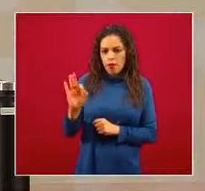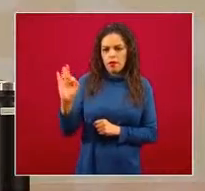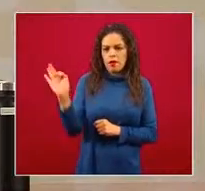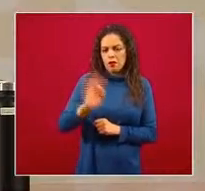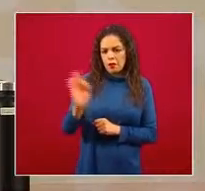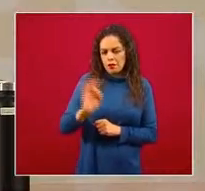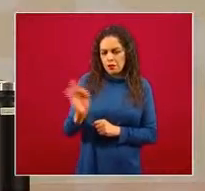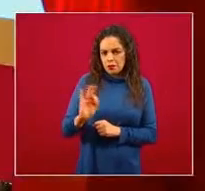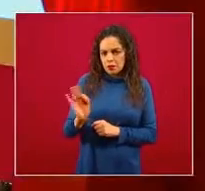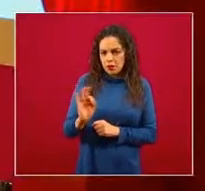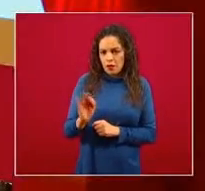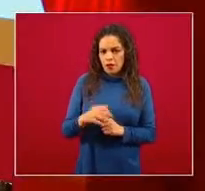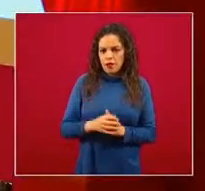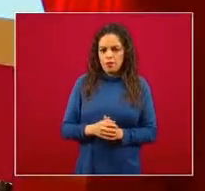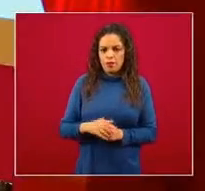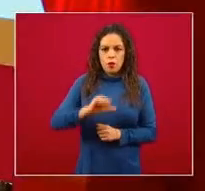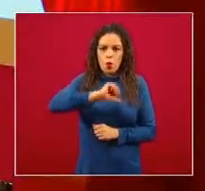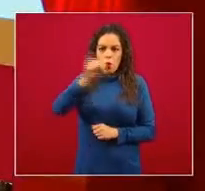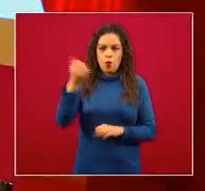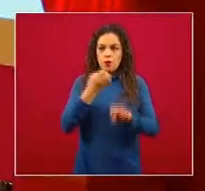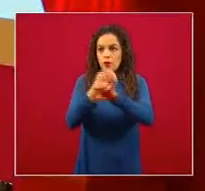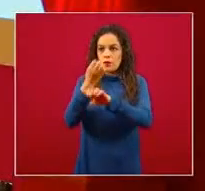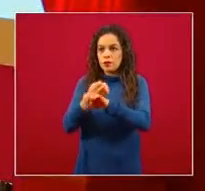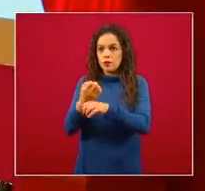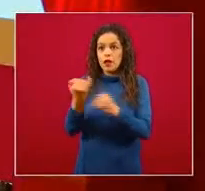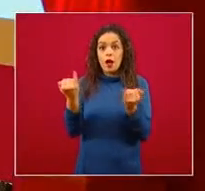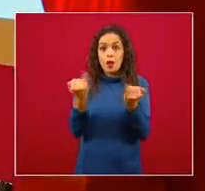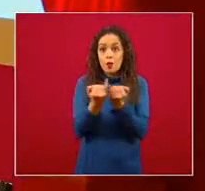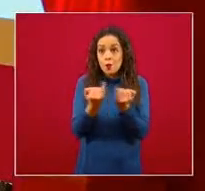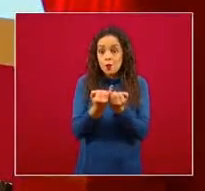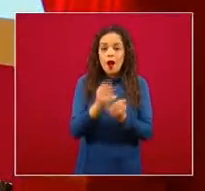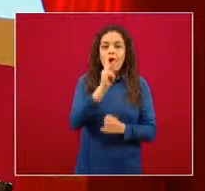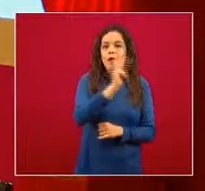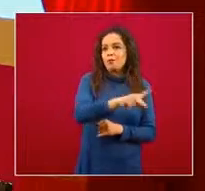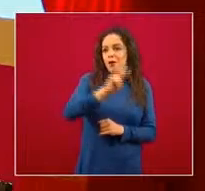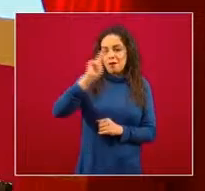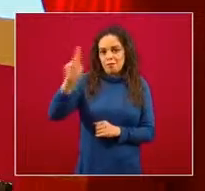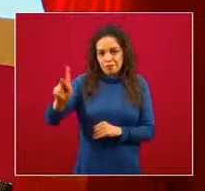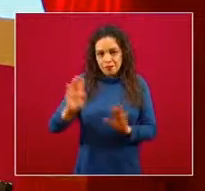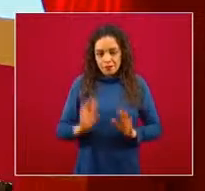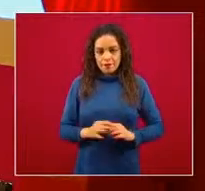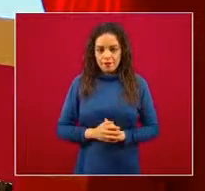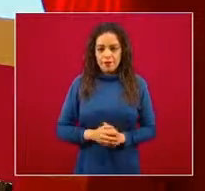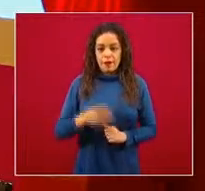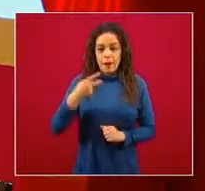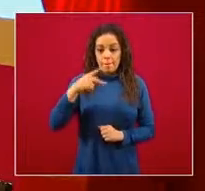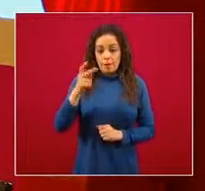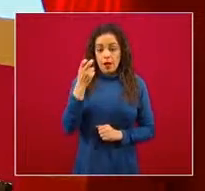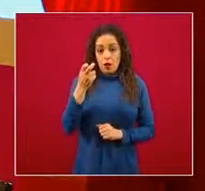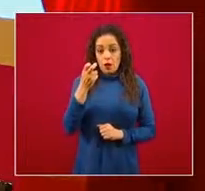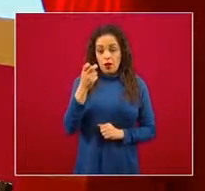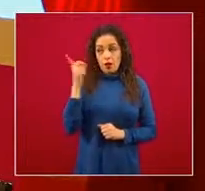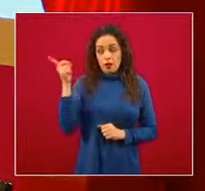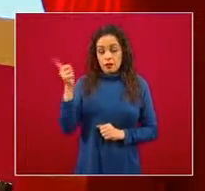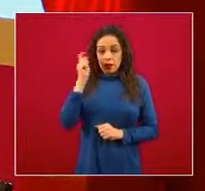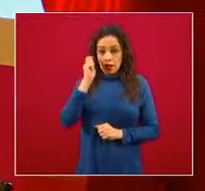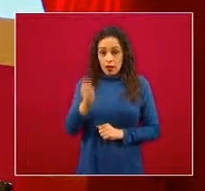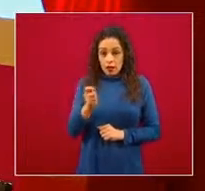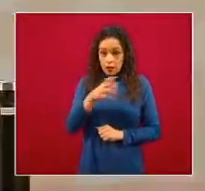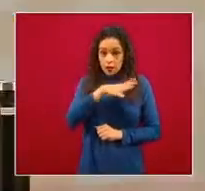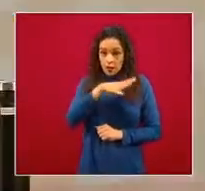share activities and commonalities with other states, but always following the